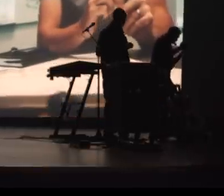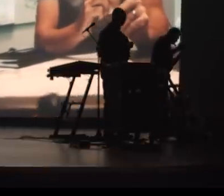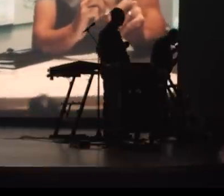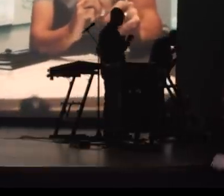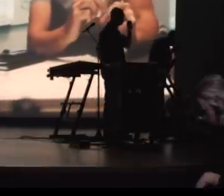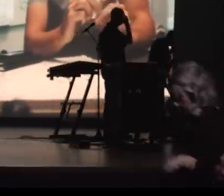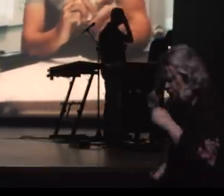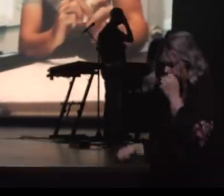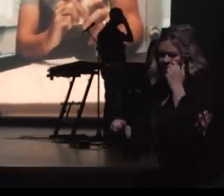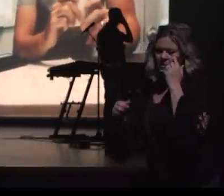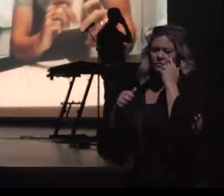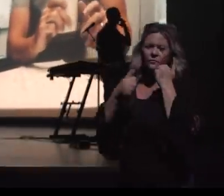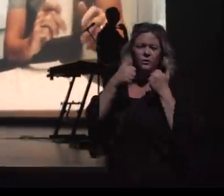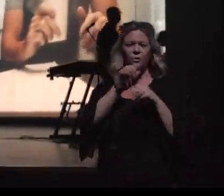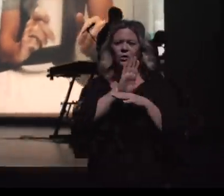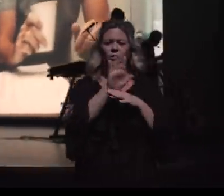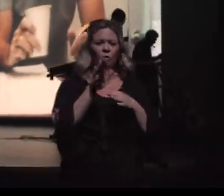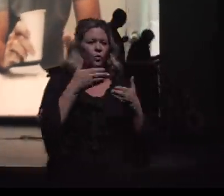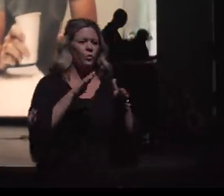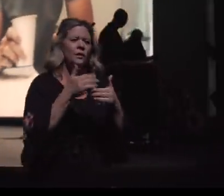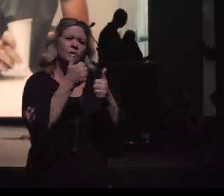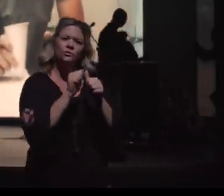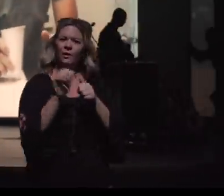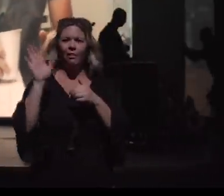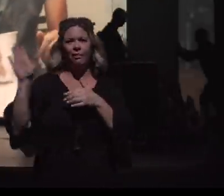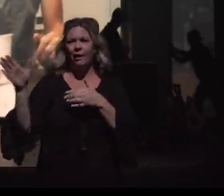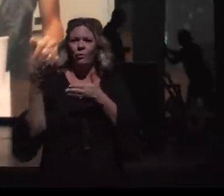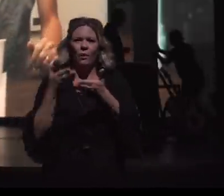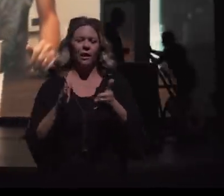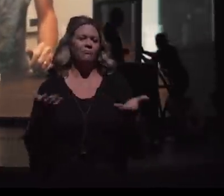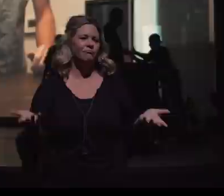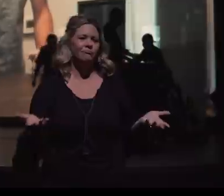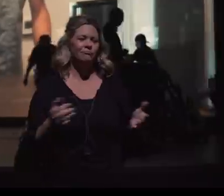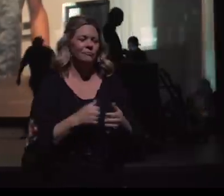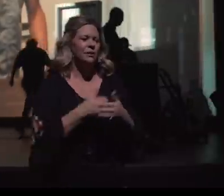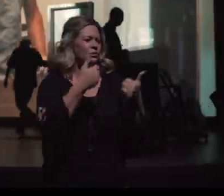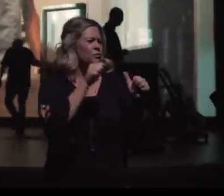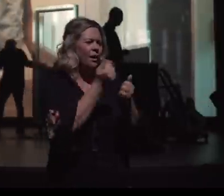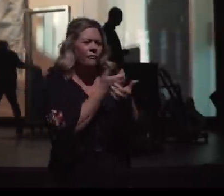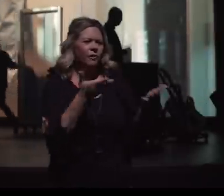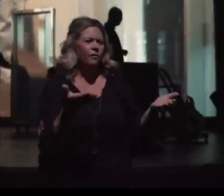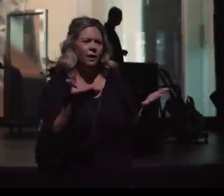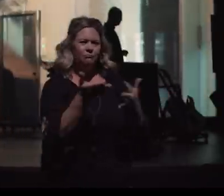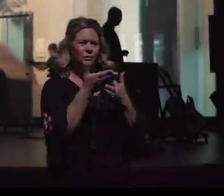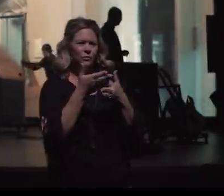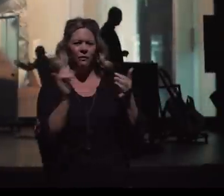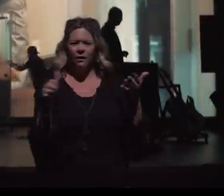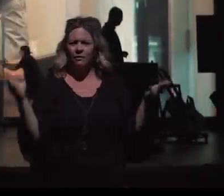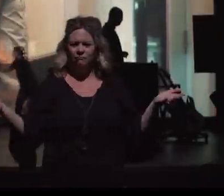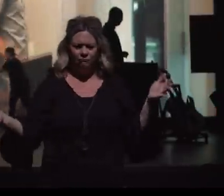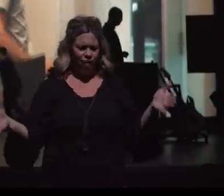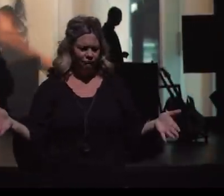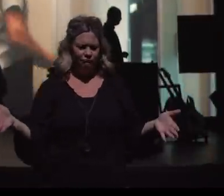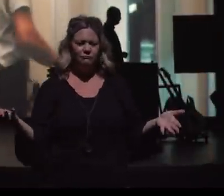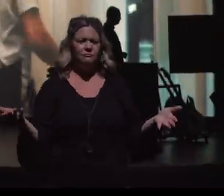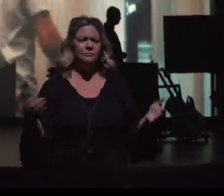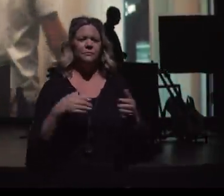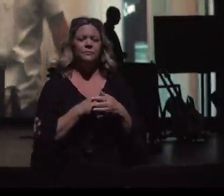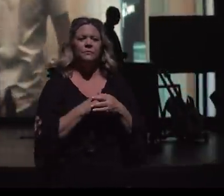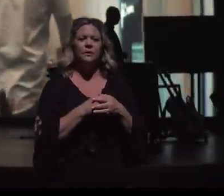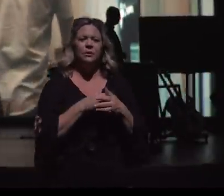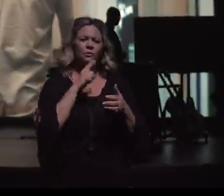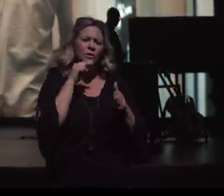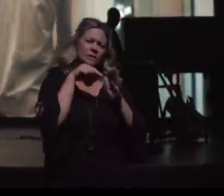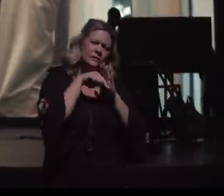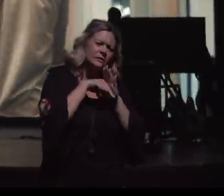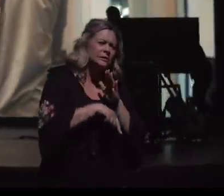You've tried it your way, tried it their way, tried everything in between. You dug